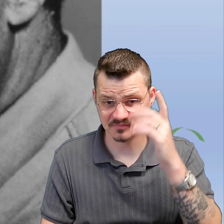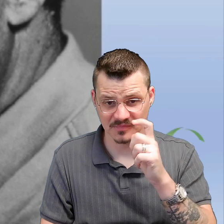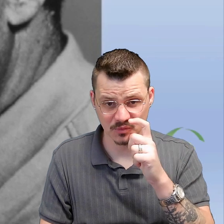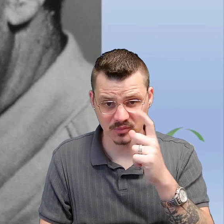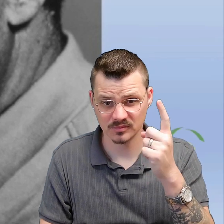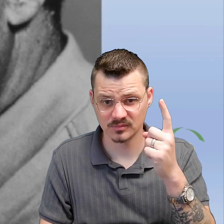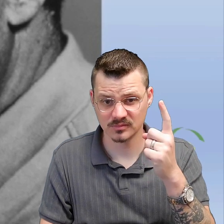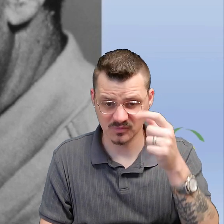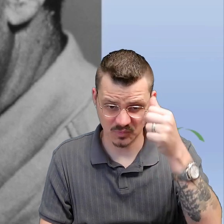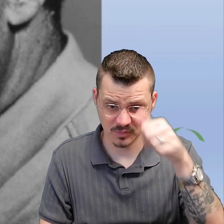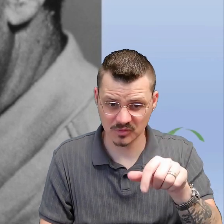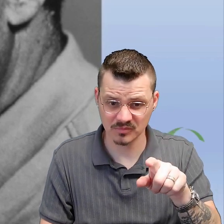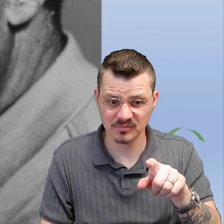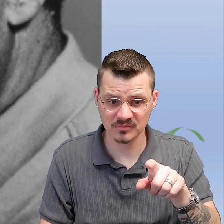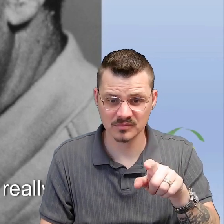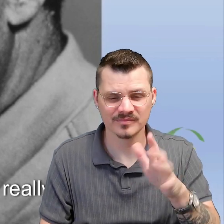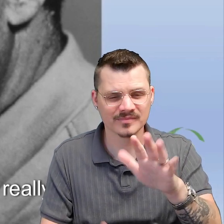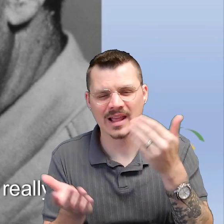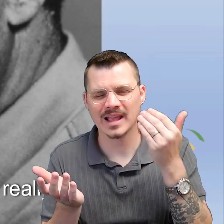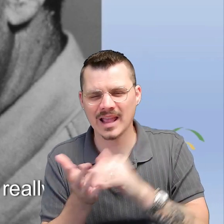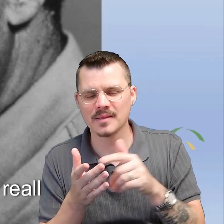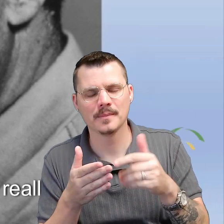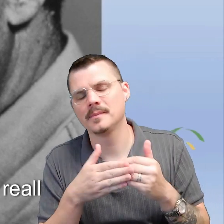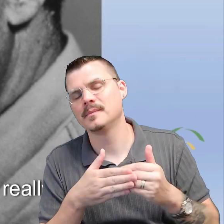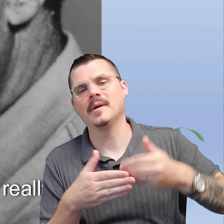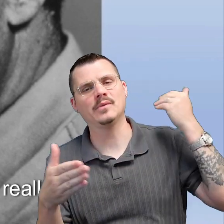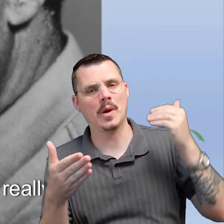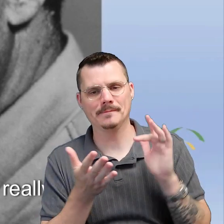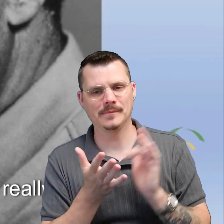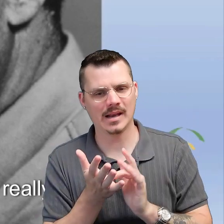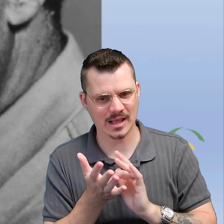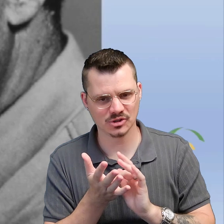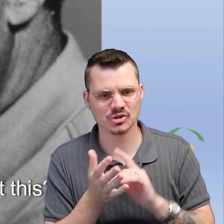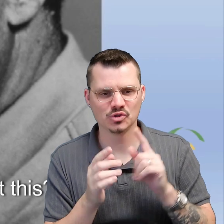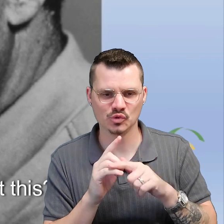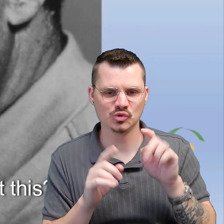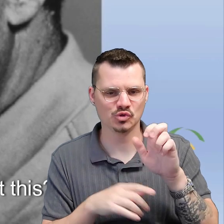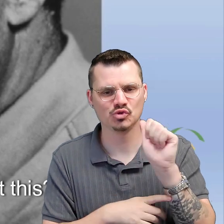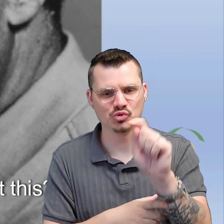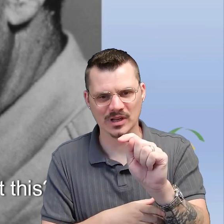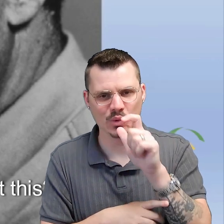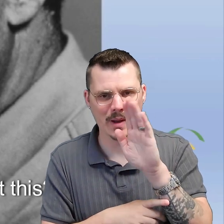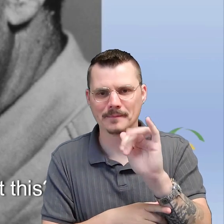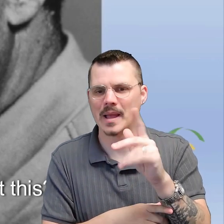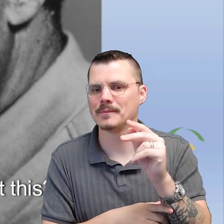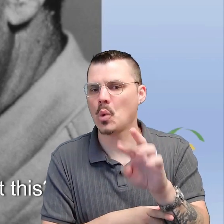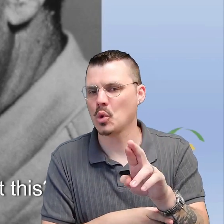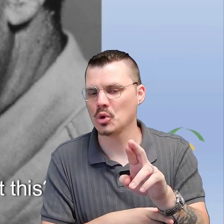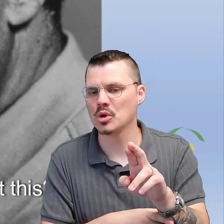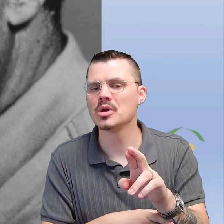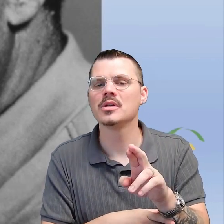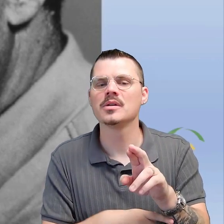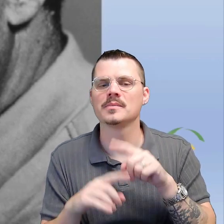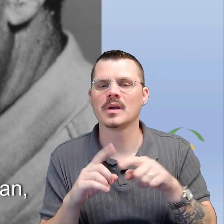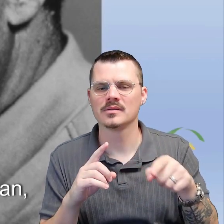Remember who this is? Again, this is before we had medicines really to treat people with bipolar disorder, but